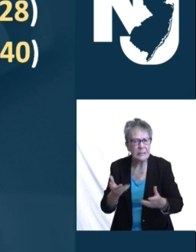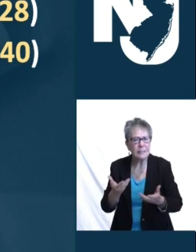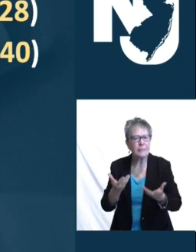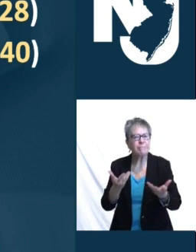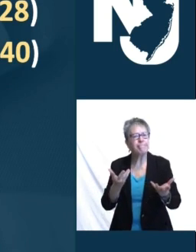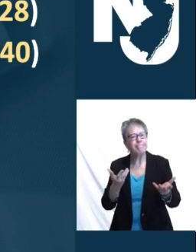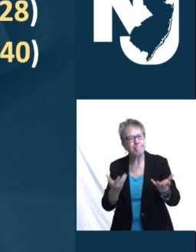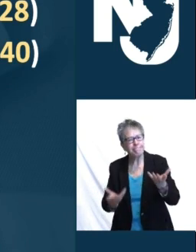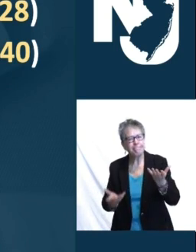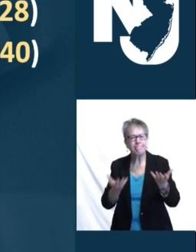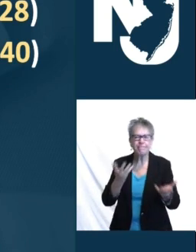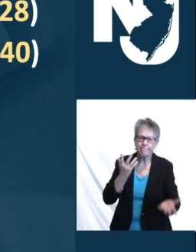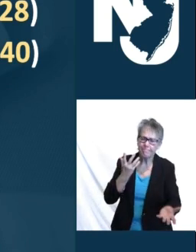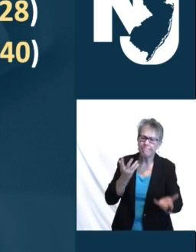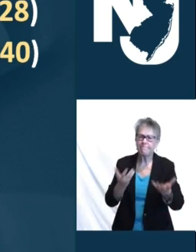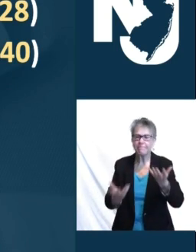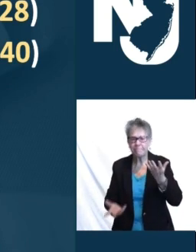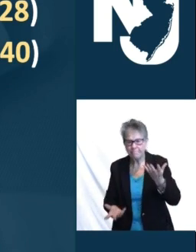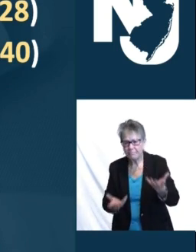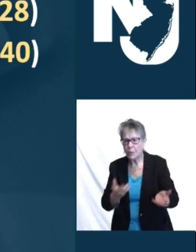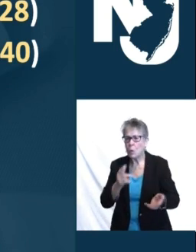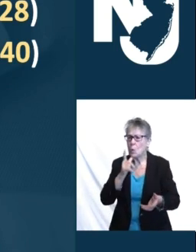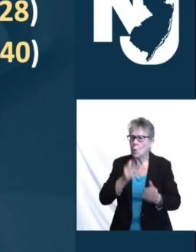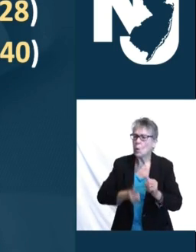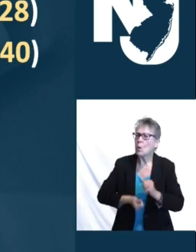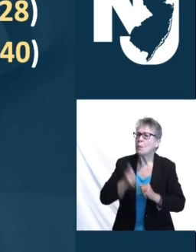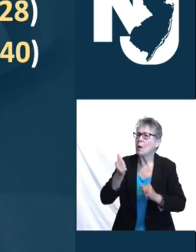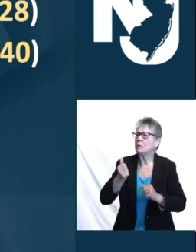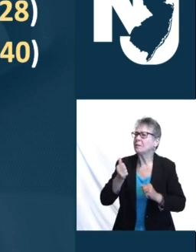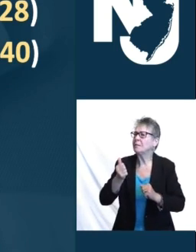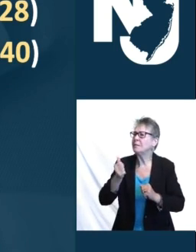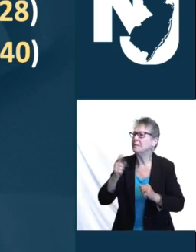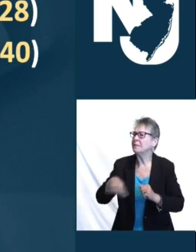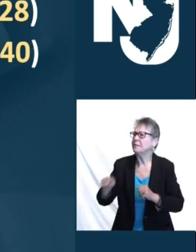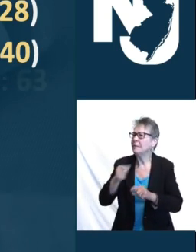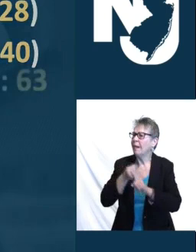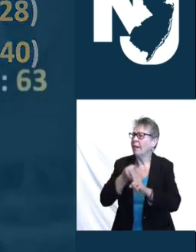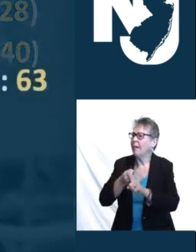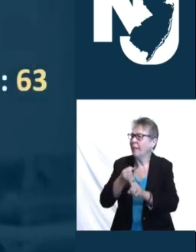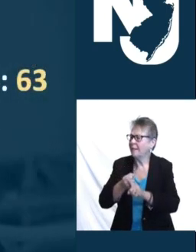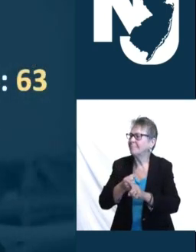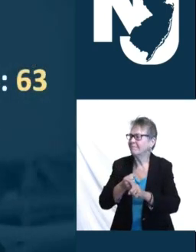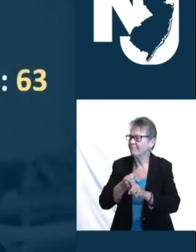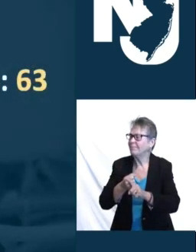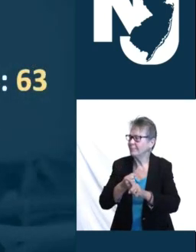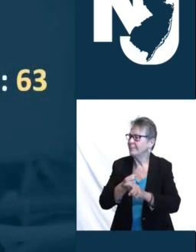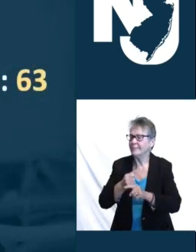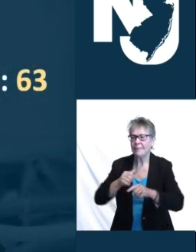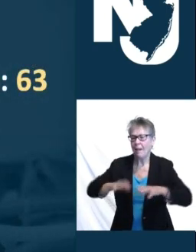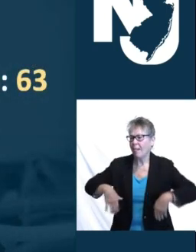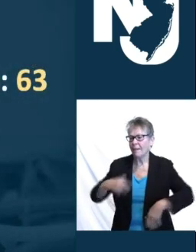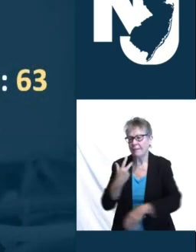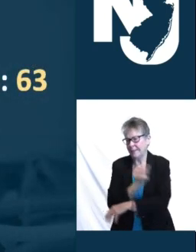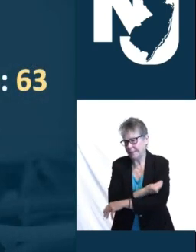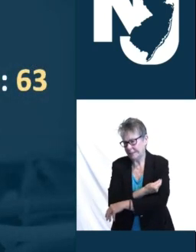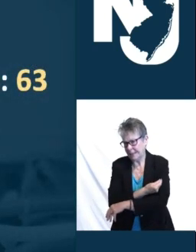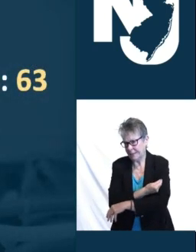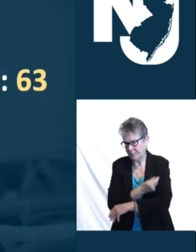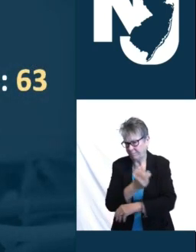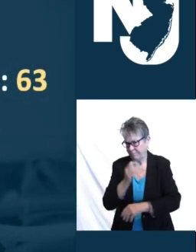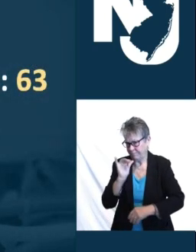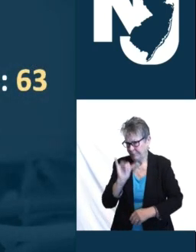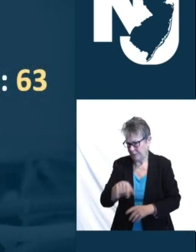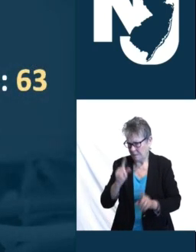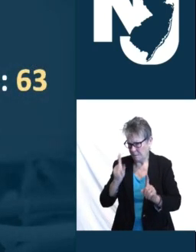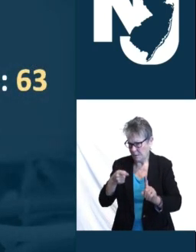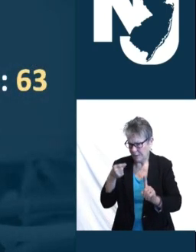otherwise, among those who are unvaccinated. Here is a compilation of yesterday's hospital numbers. Over